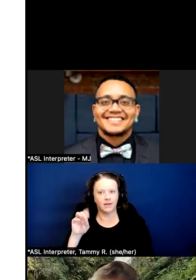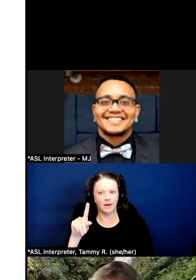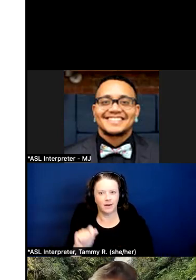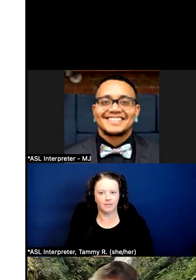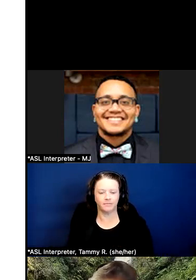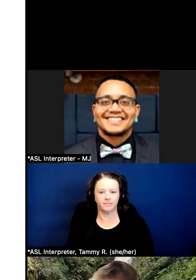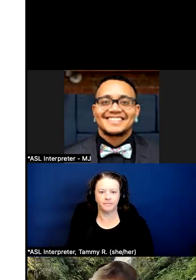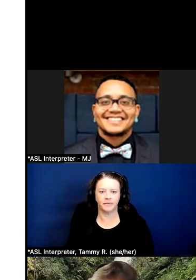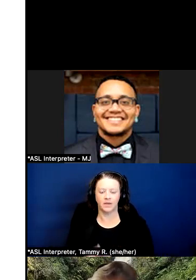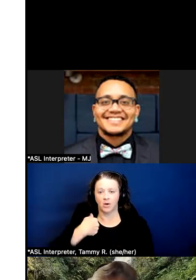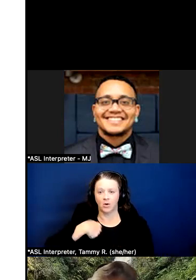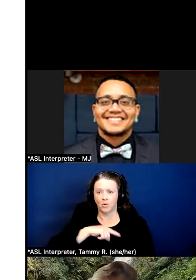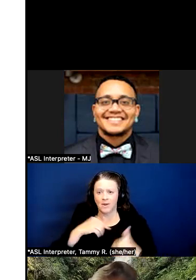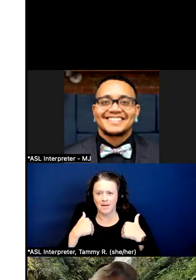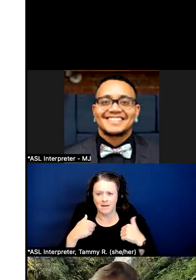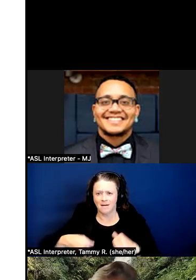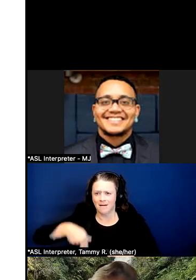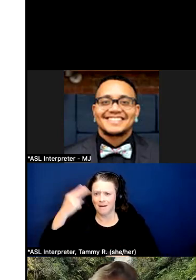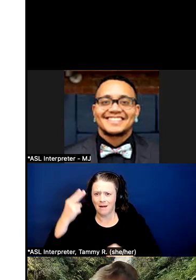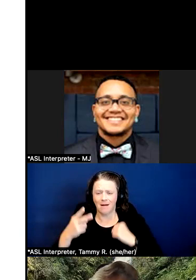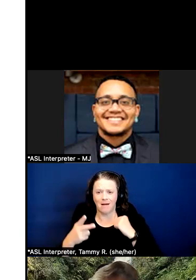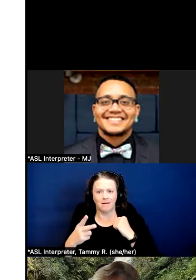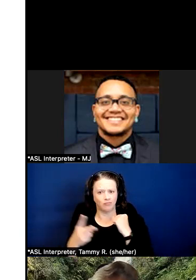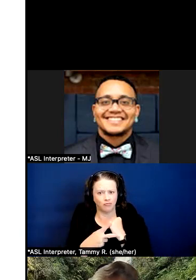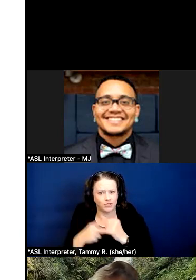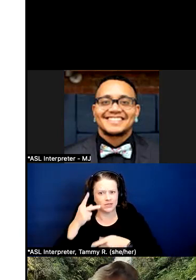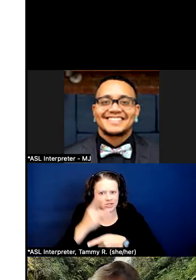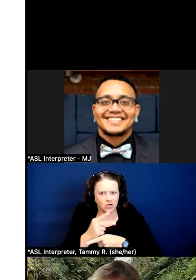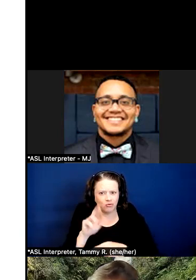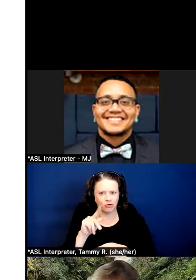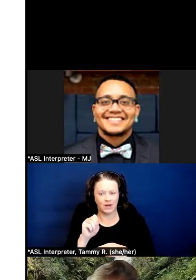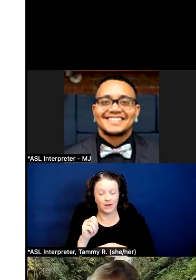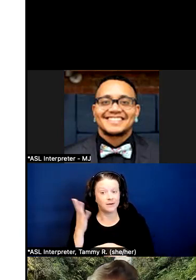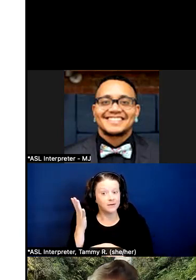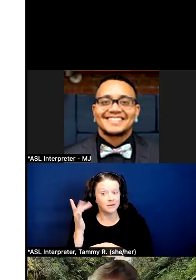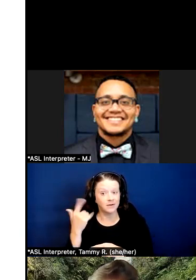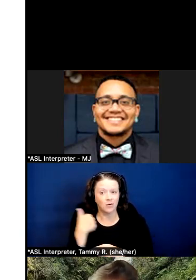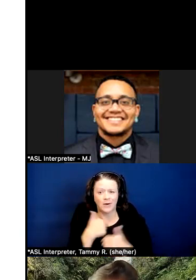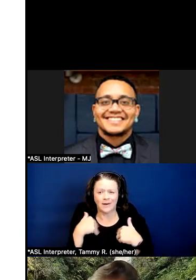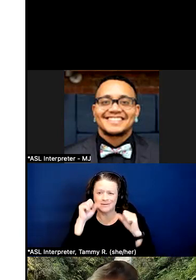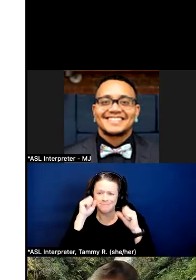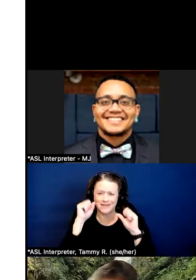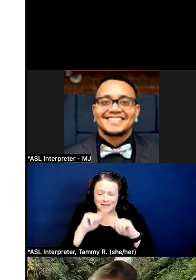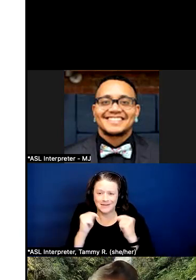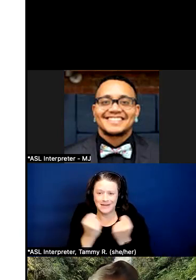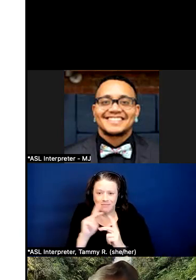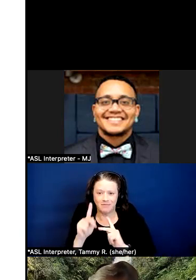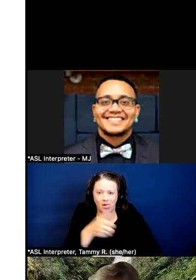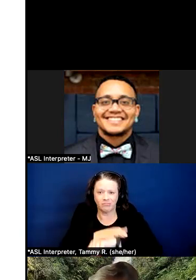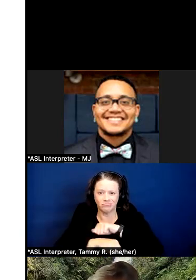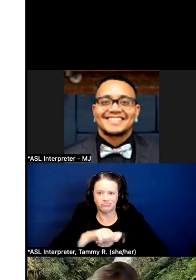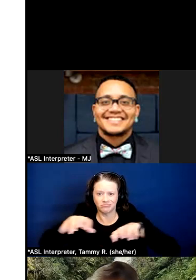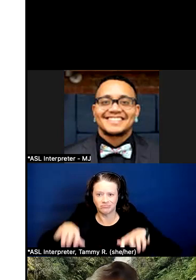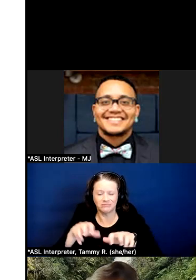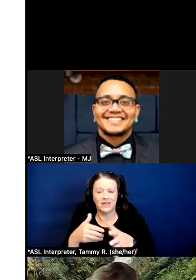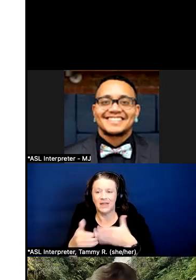We had a very high retention rate due to the amazing team of people on the ground. And even though COVID